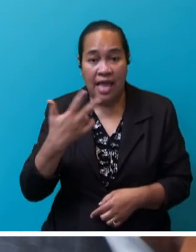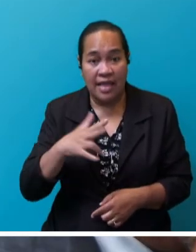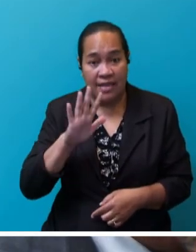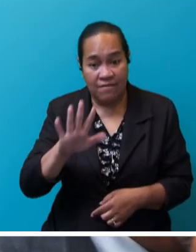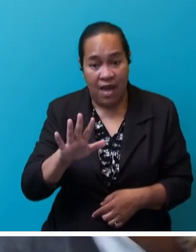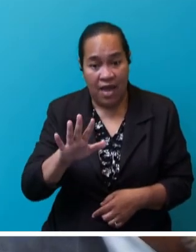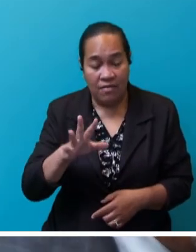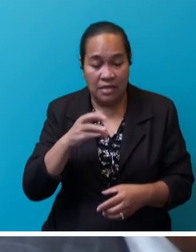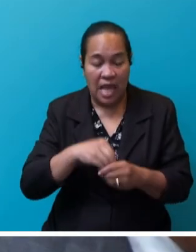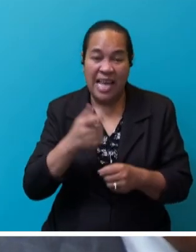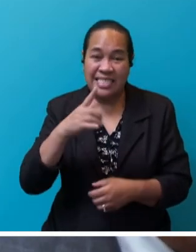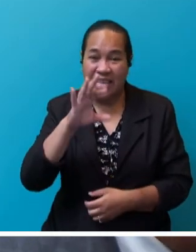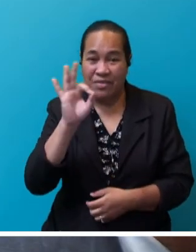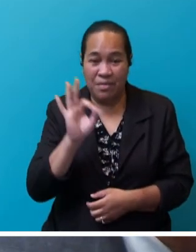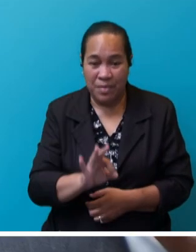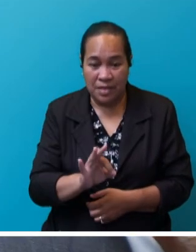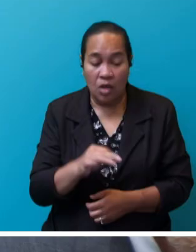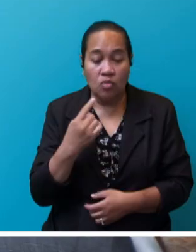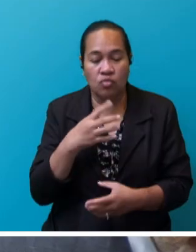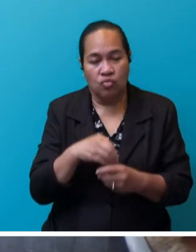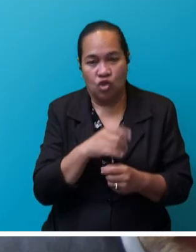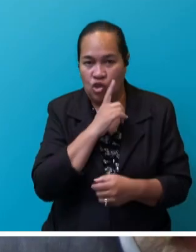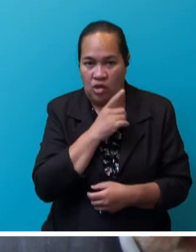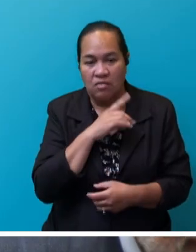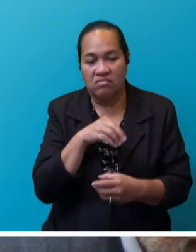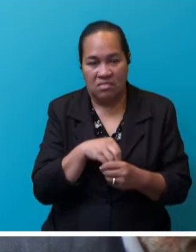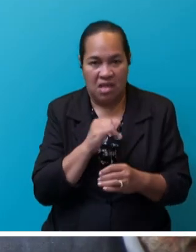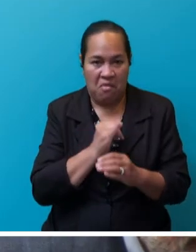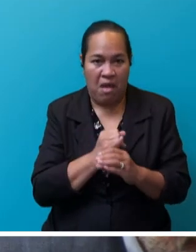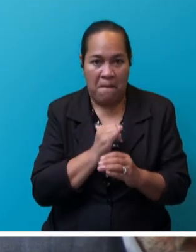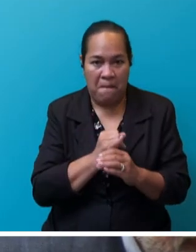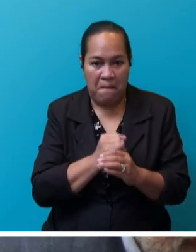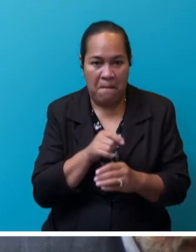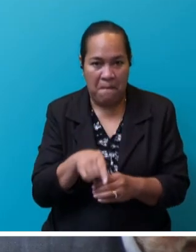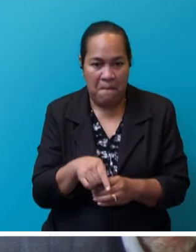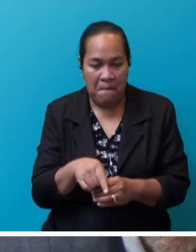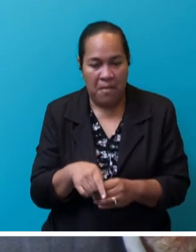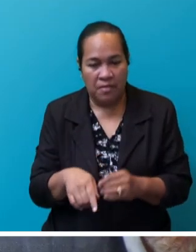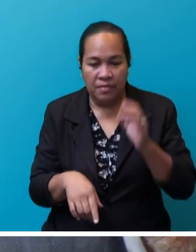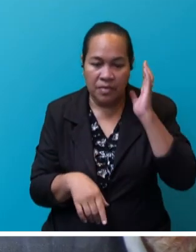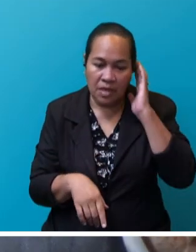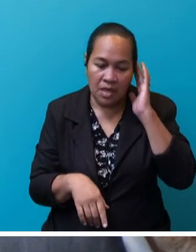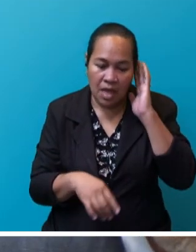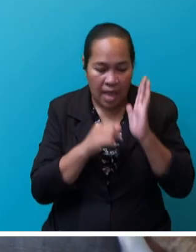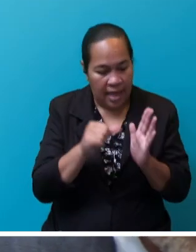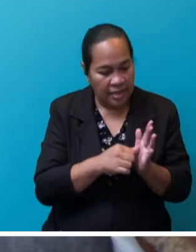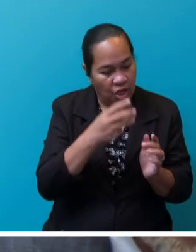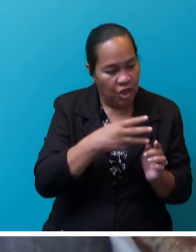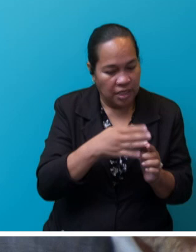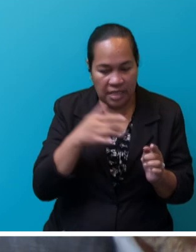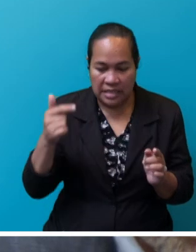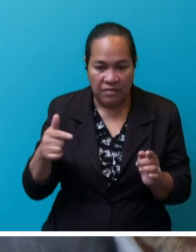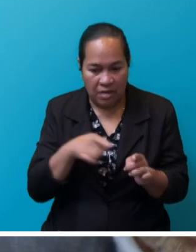is 70%, involved girls. Adolescent girls of age 13 to 17 are the